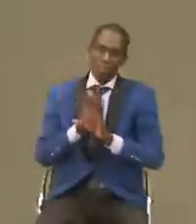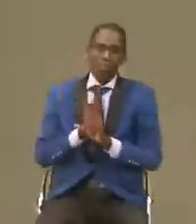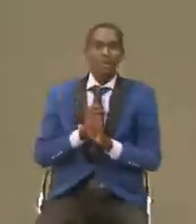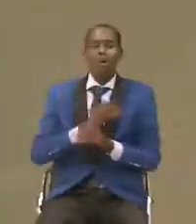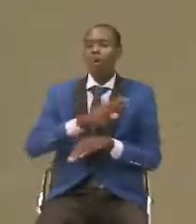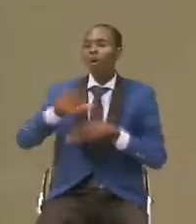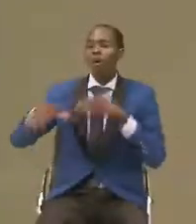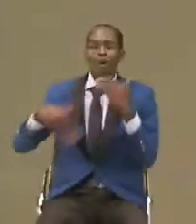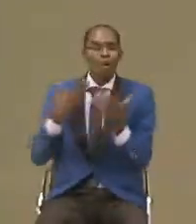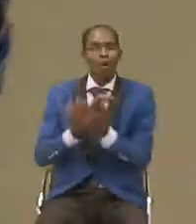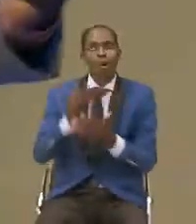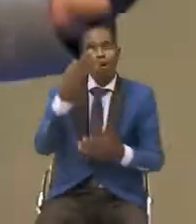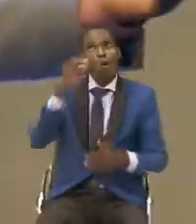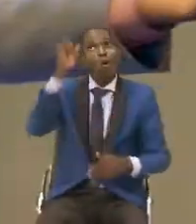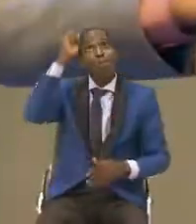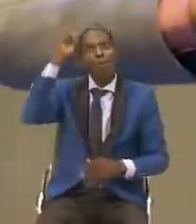way.